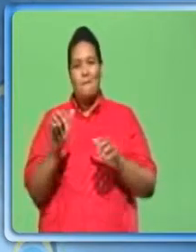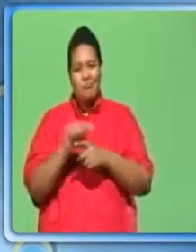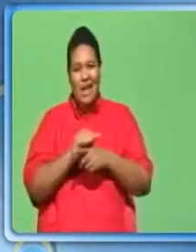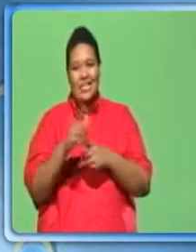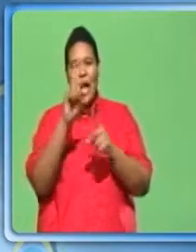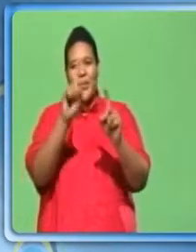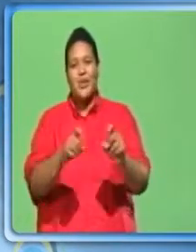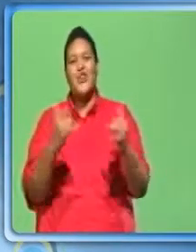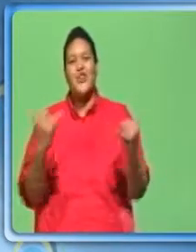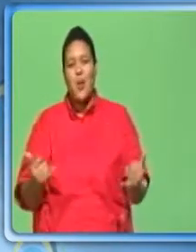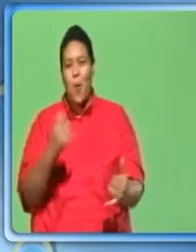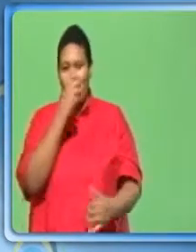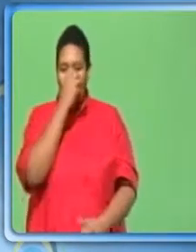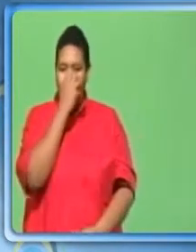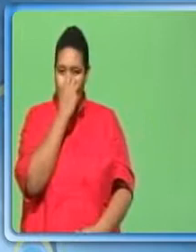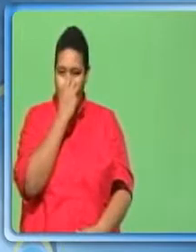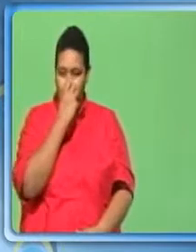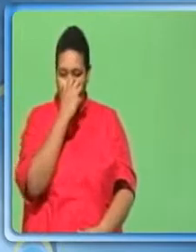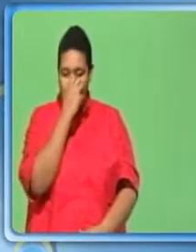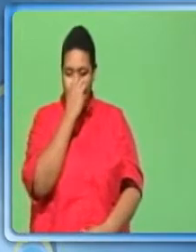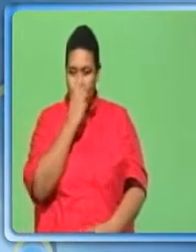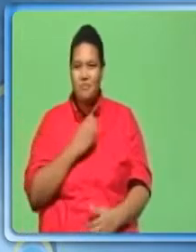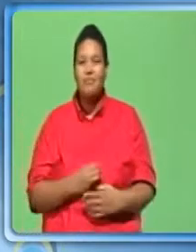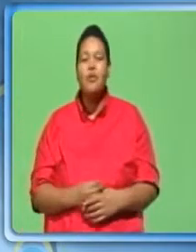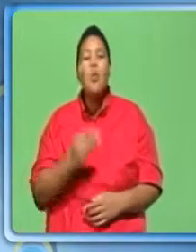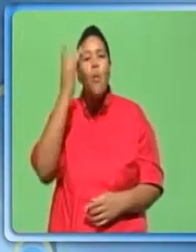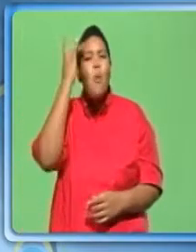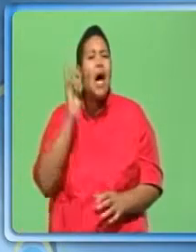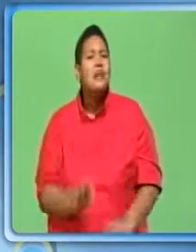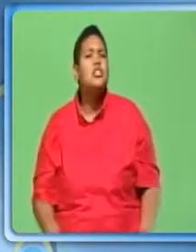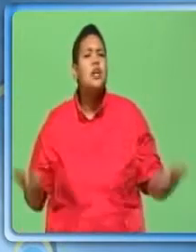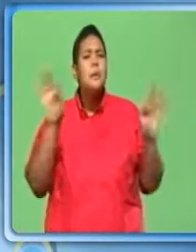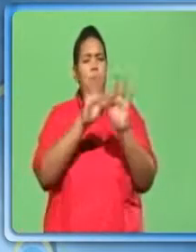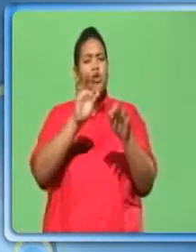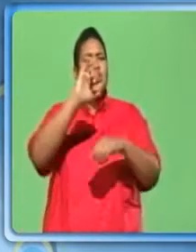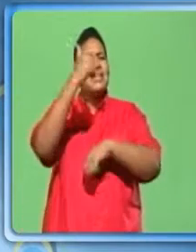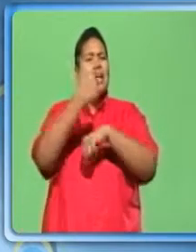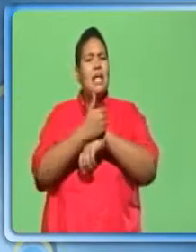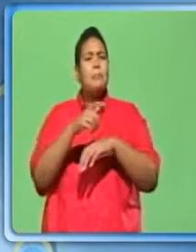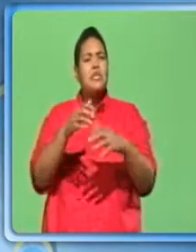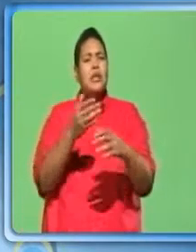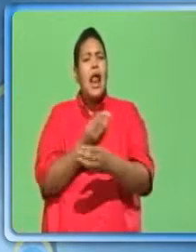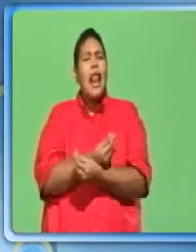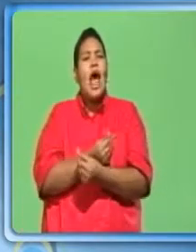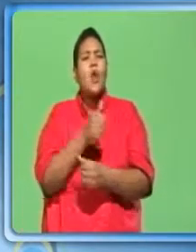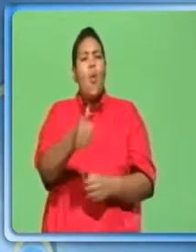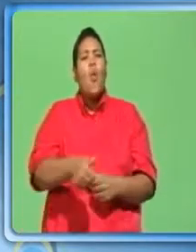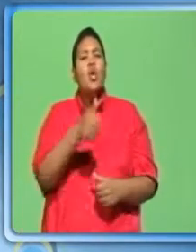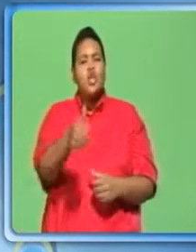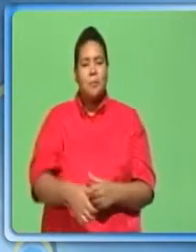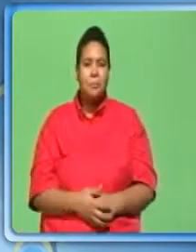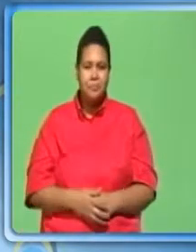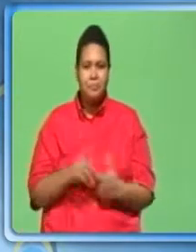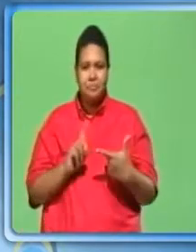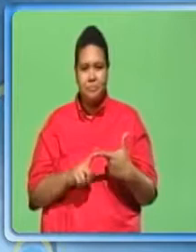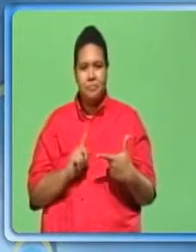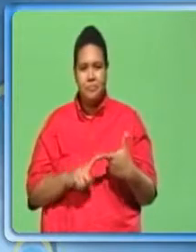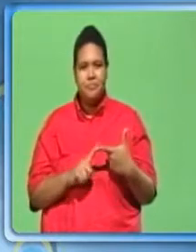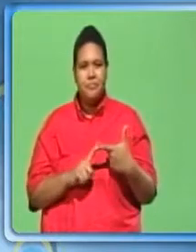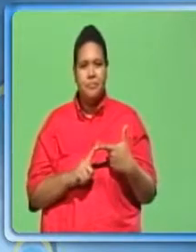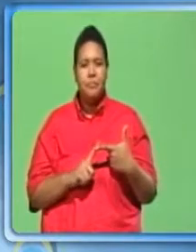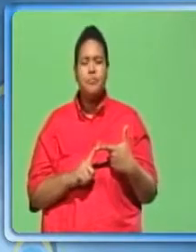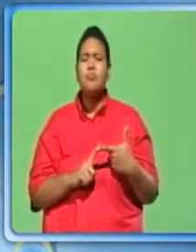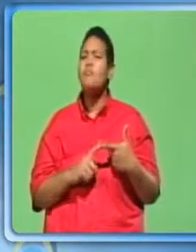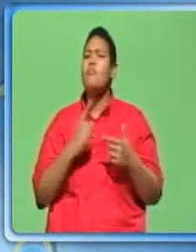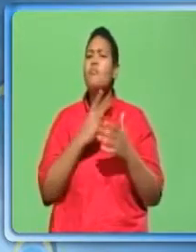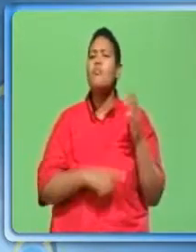questions. 1. Why is it important to establish land ownership? 2.